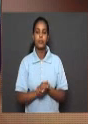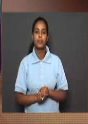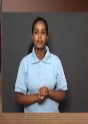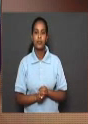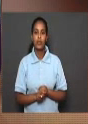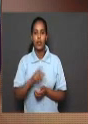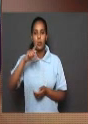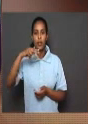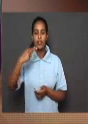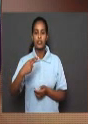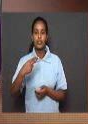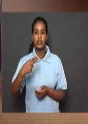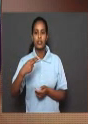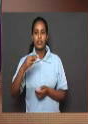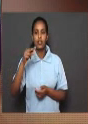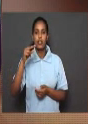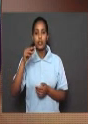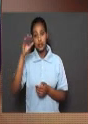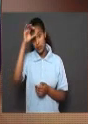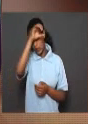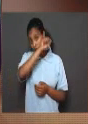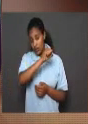and the pH is estimated.